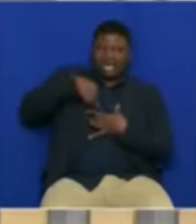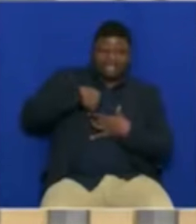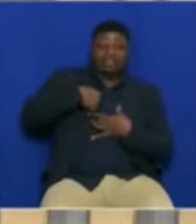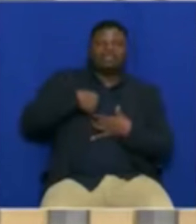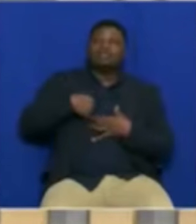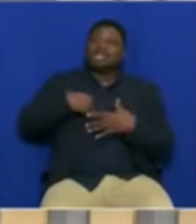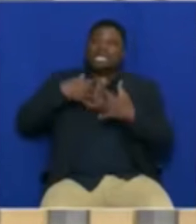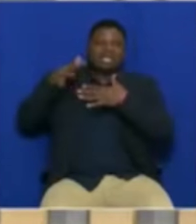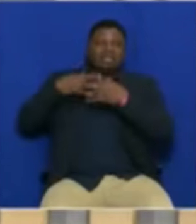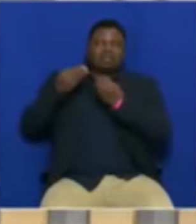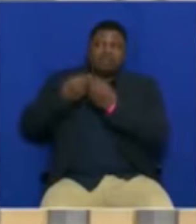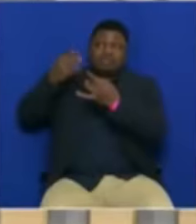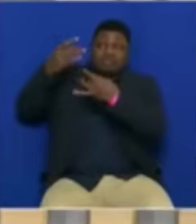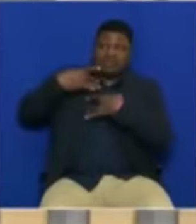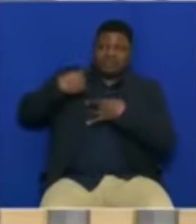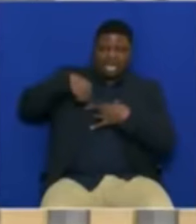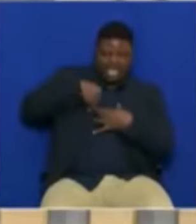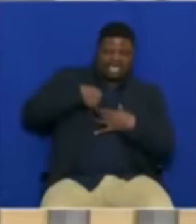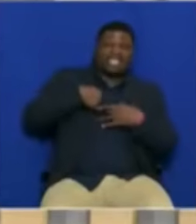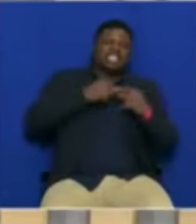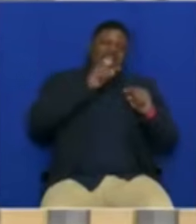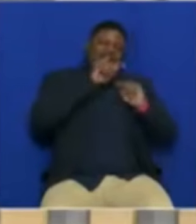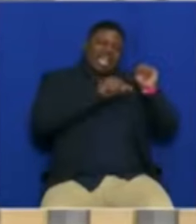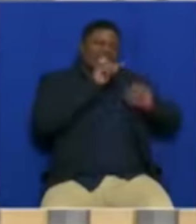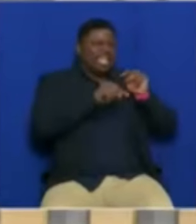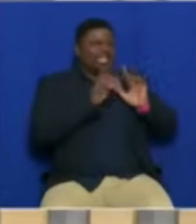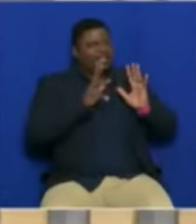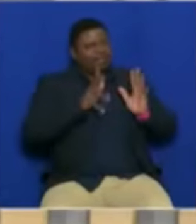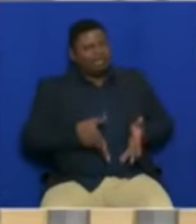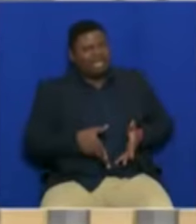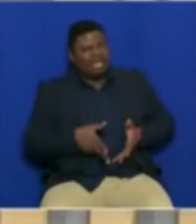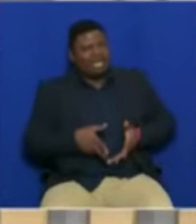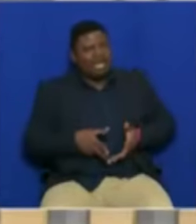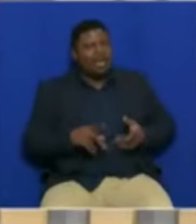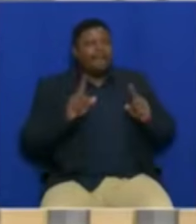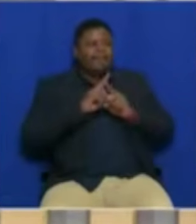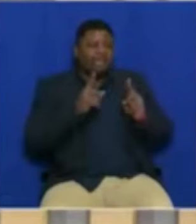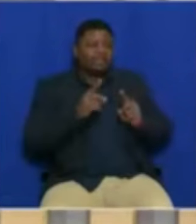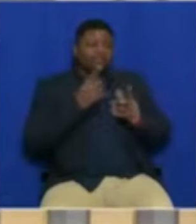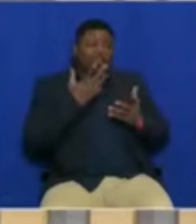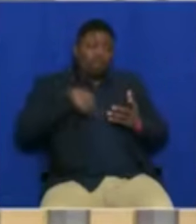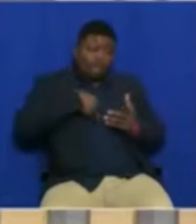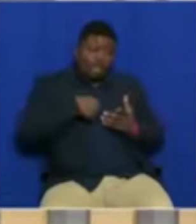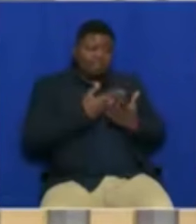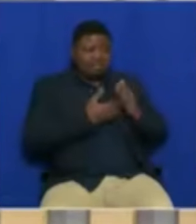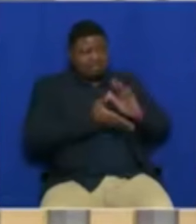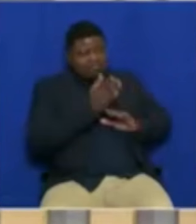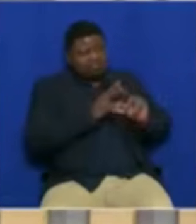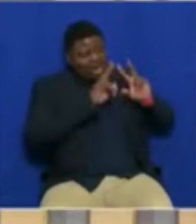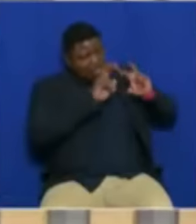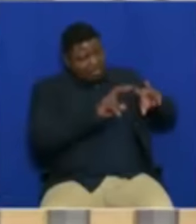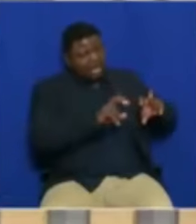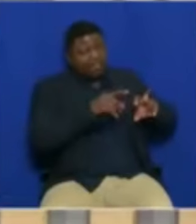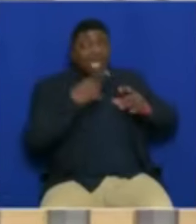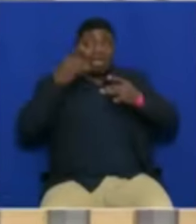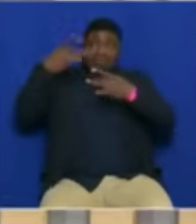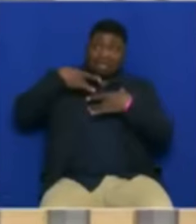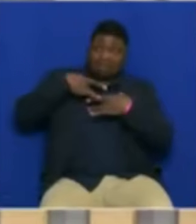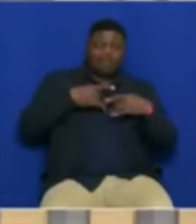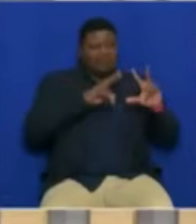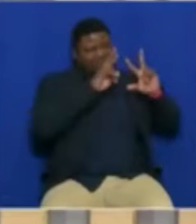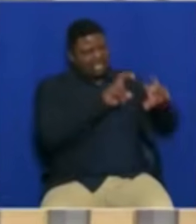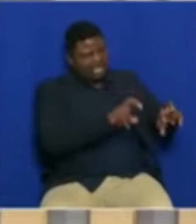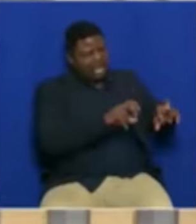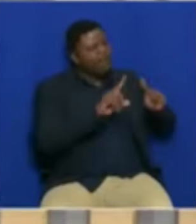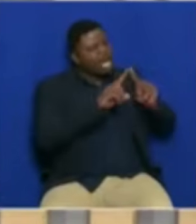if we find there's nothing, we come back and we tell the chief, hey, there's nothing here. And it ends there. We're not going to go and look